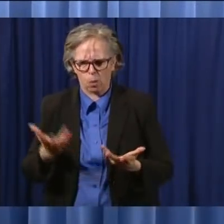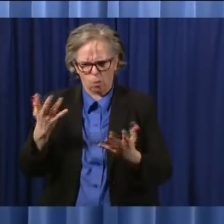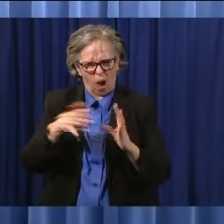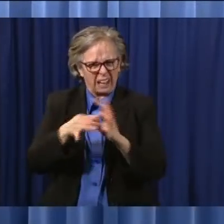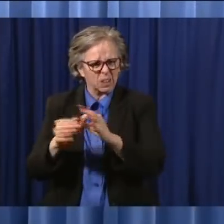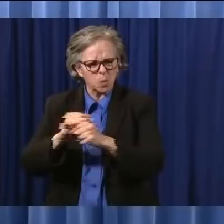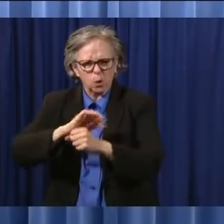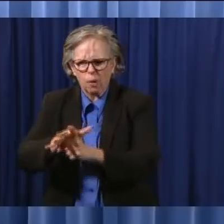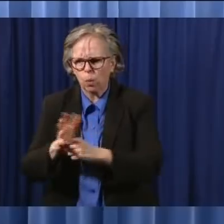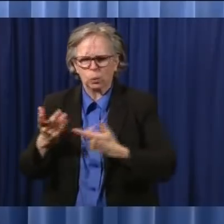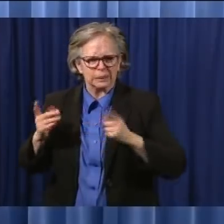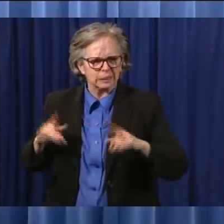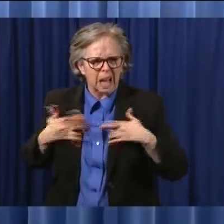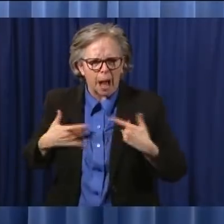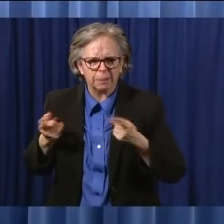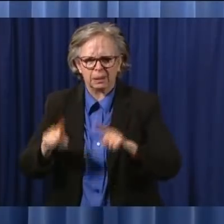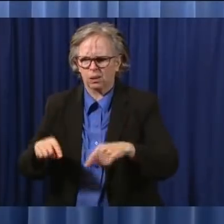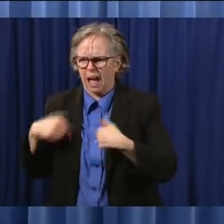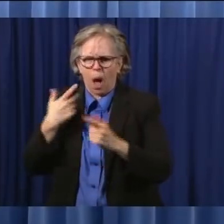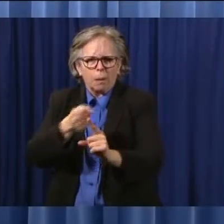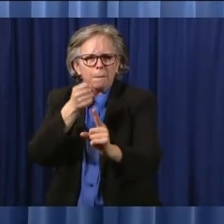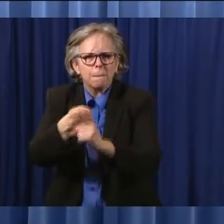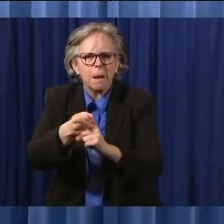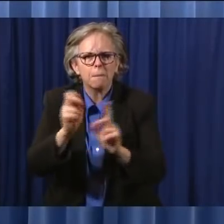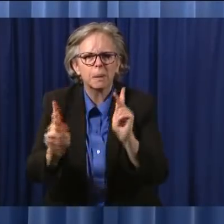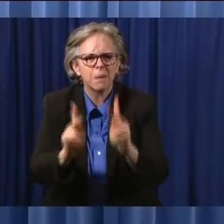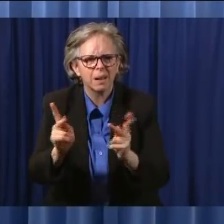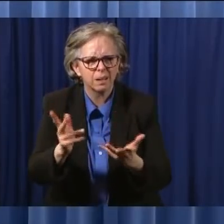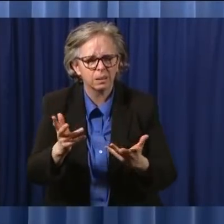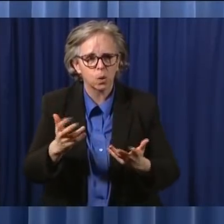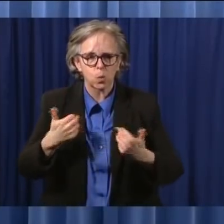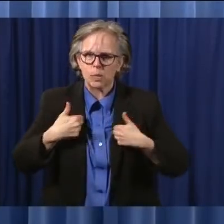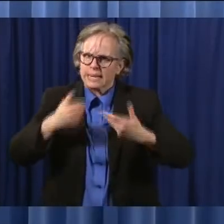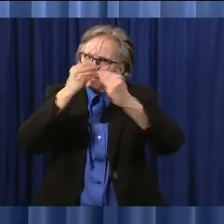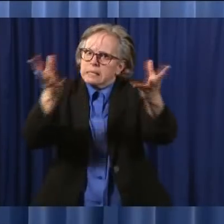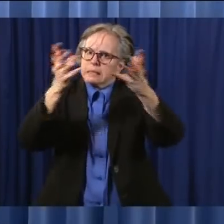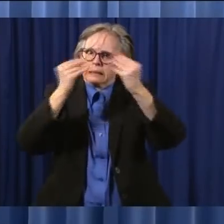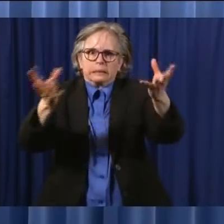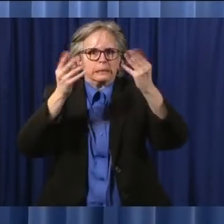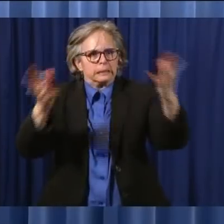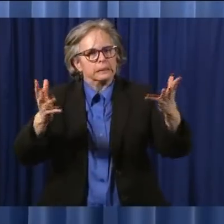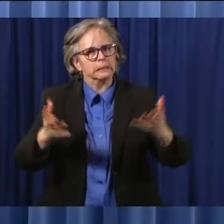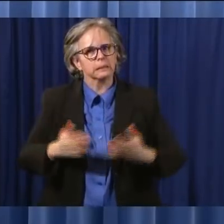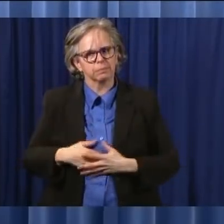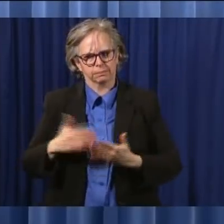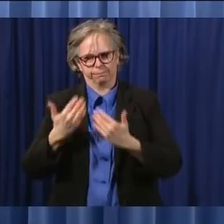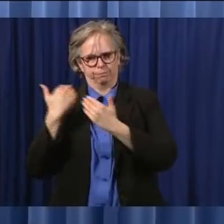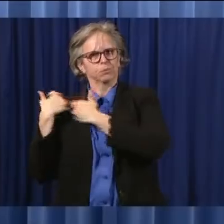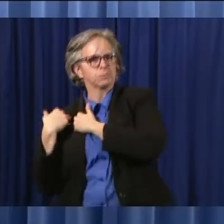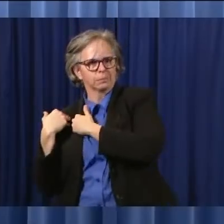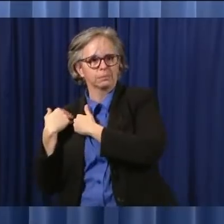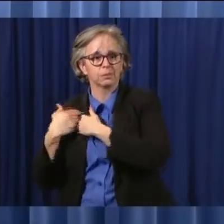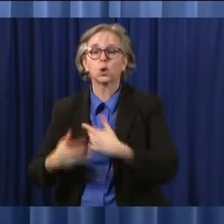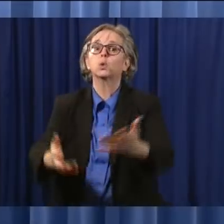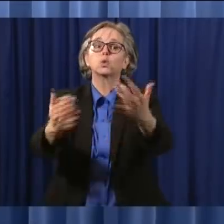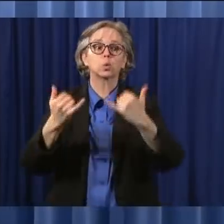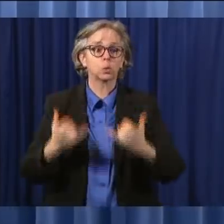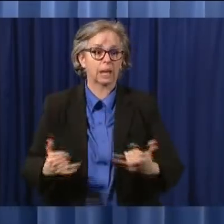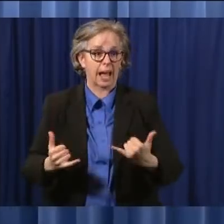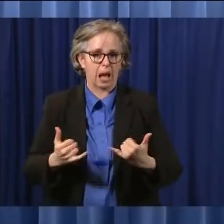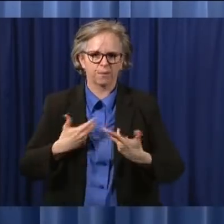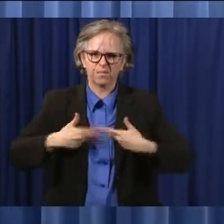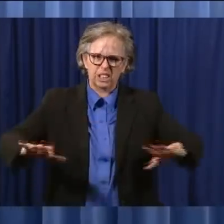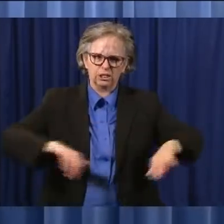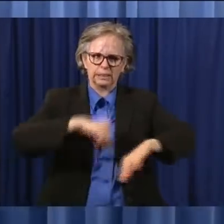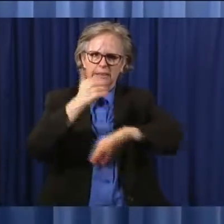Information about how it's impacting our citizens. Today, we are unveiling 2 new interactive tools